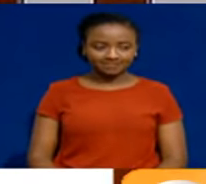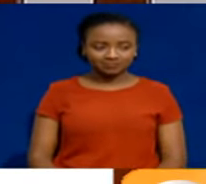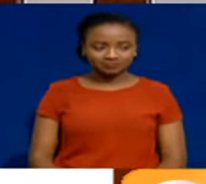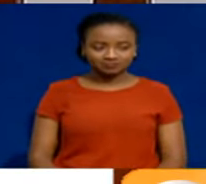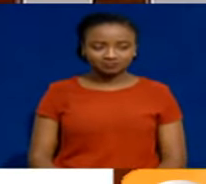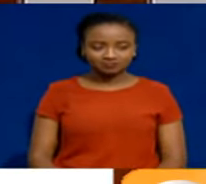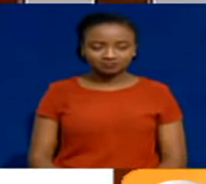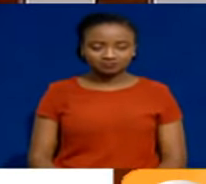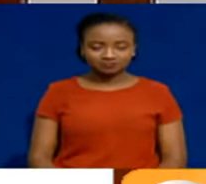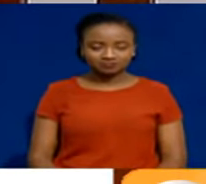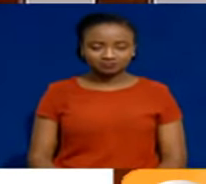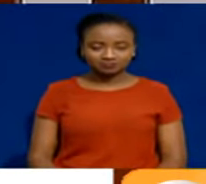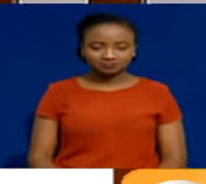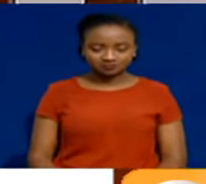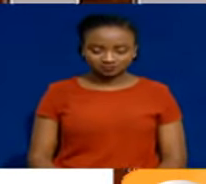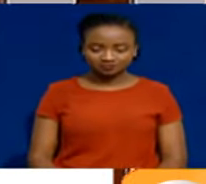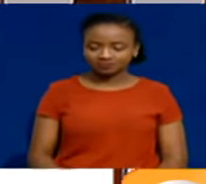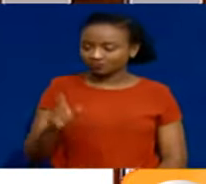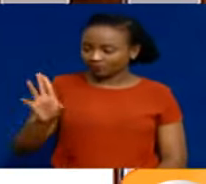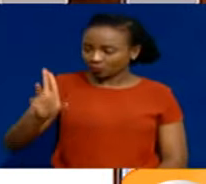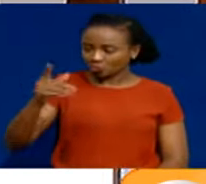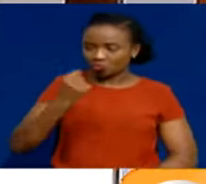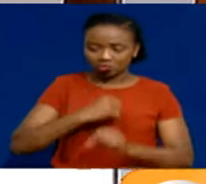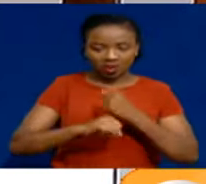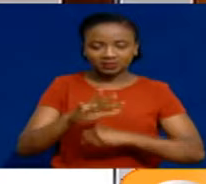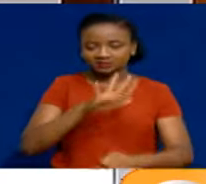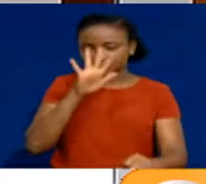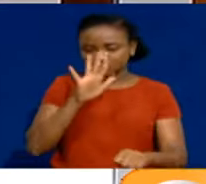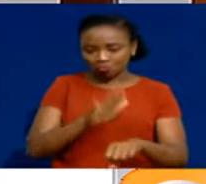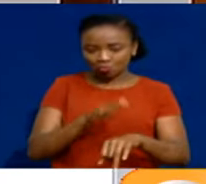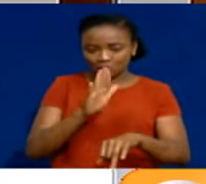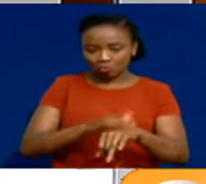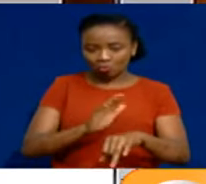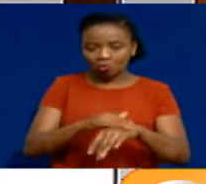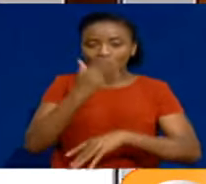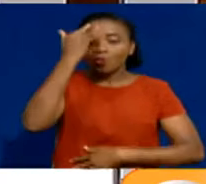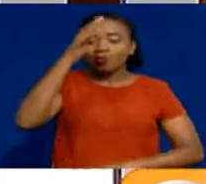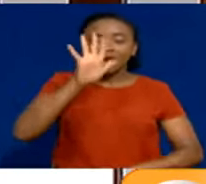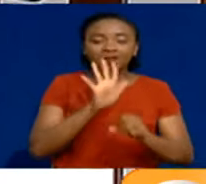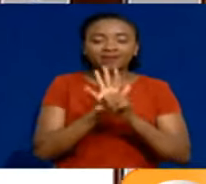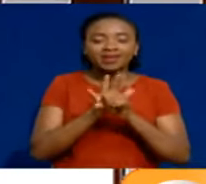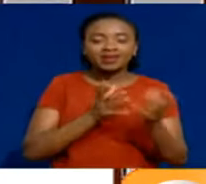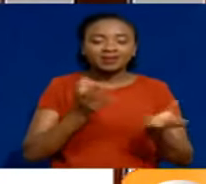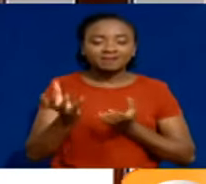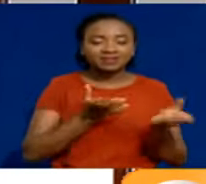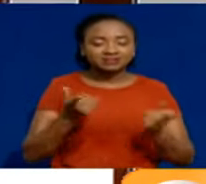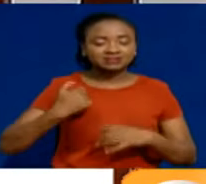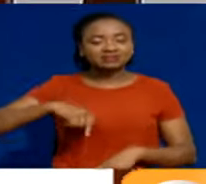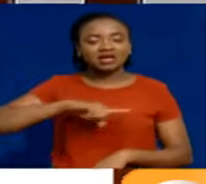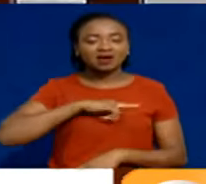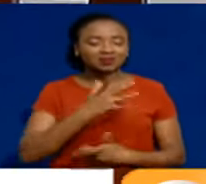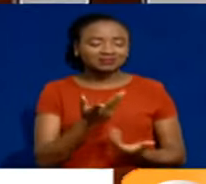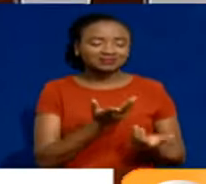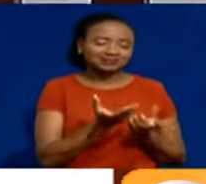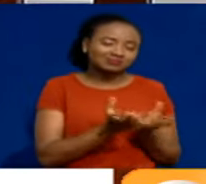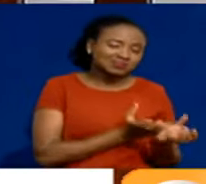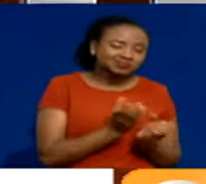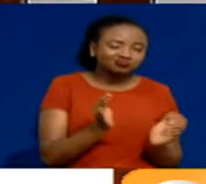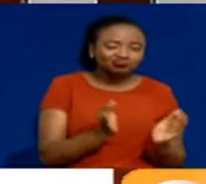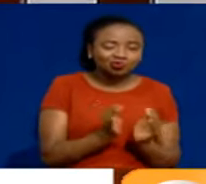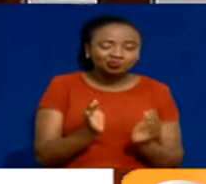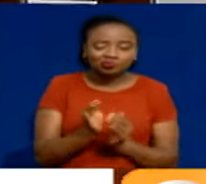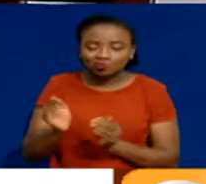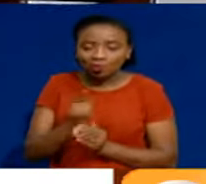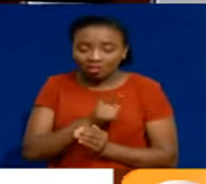did a commendable job, because most of our businesses are in small, medium enterprises. And these people